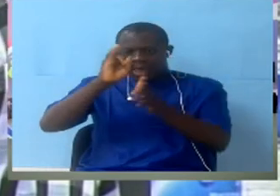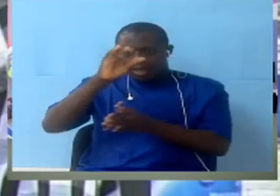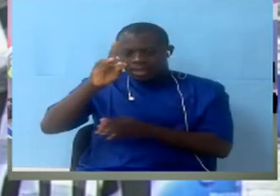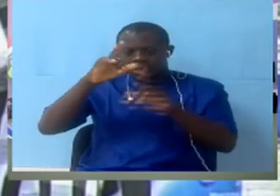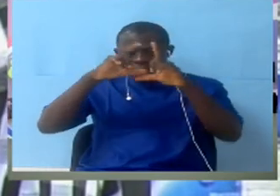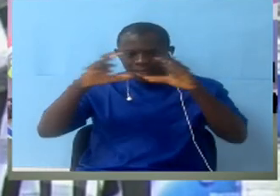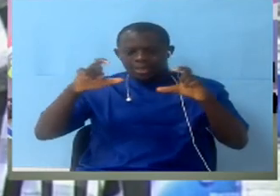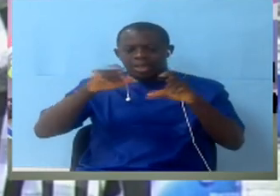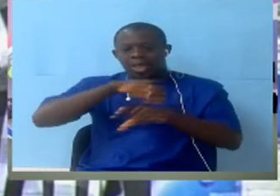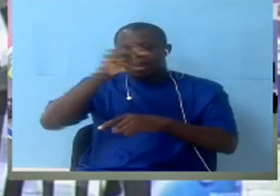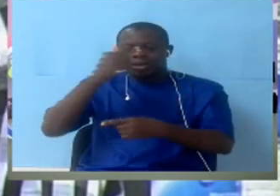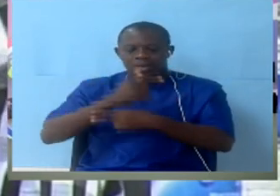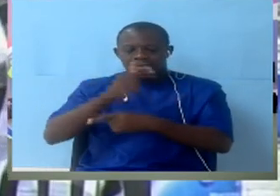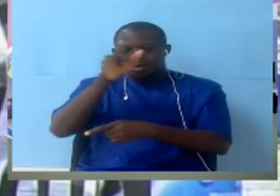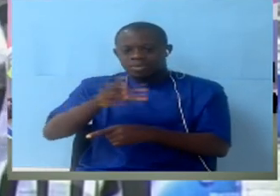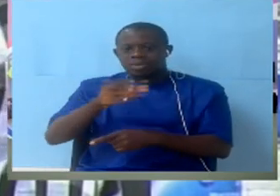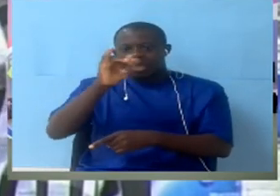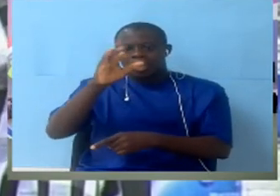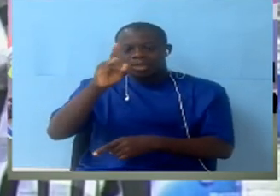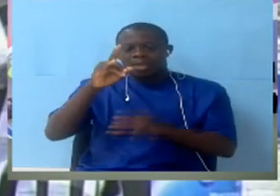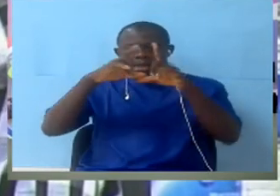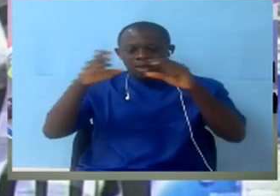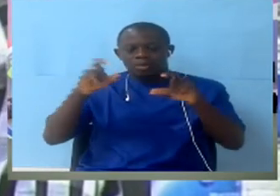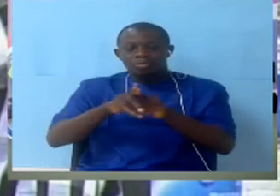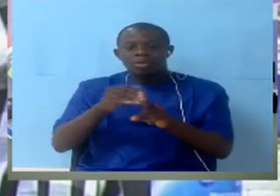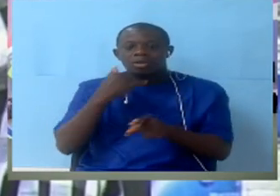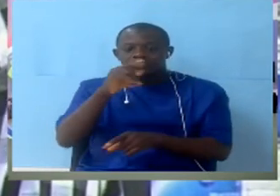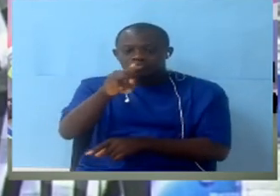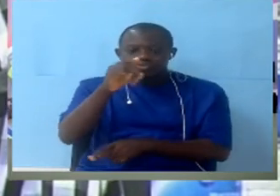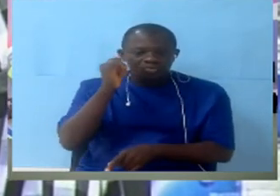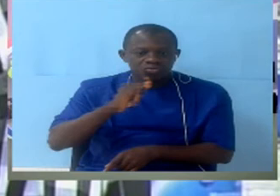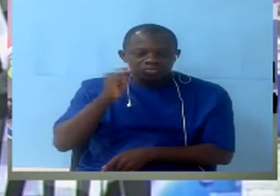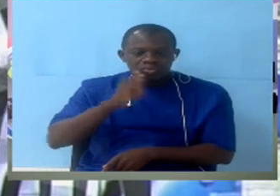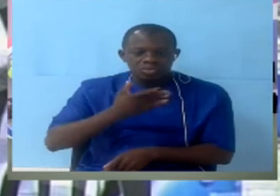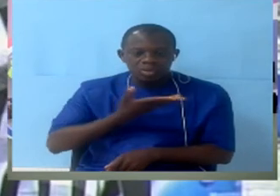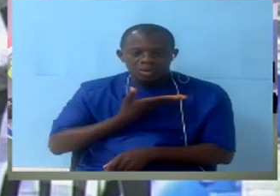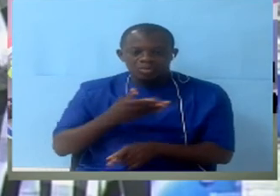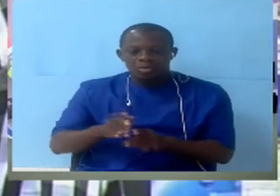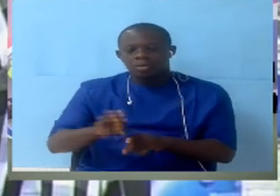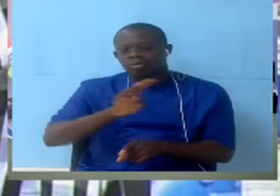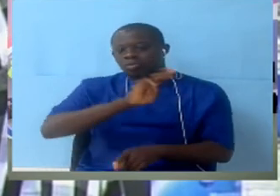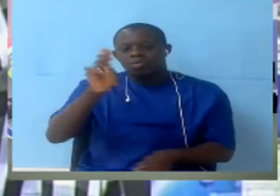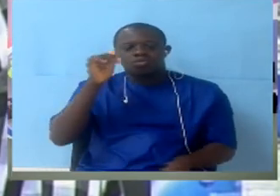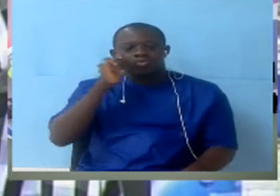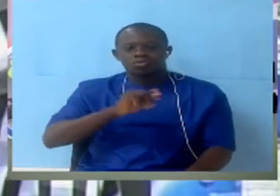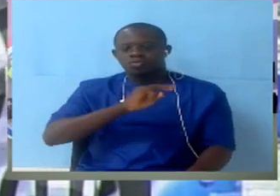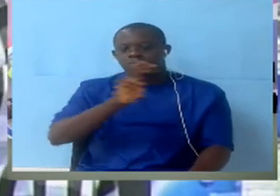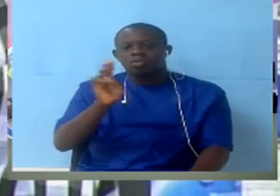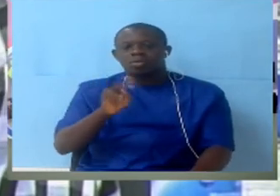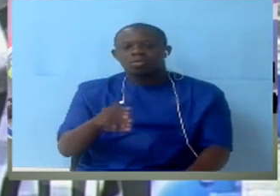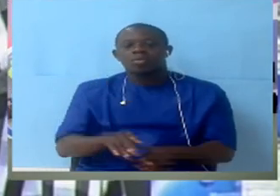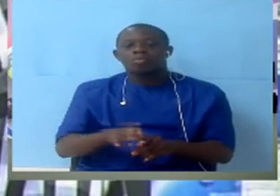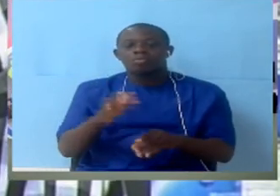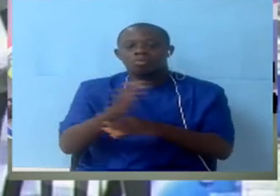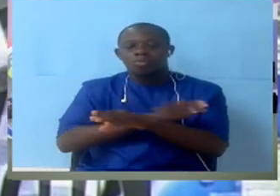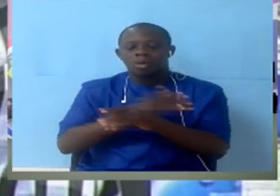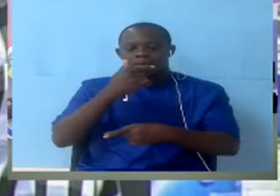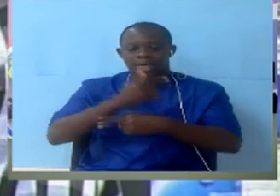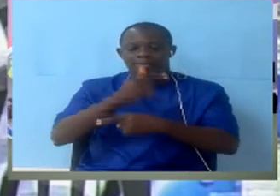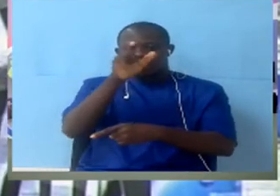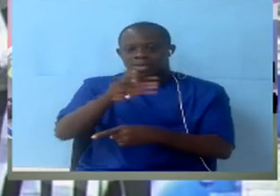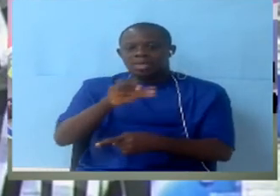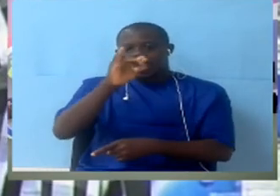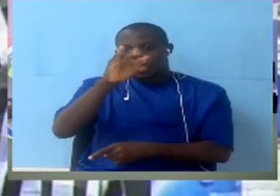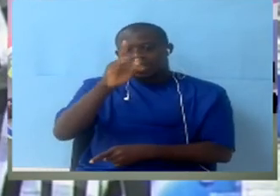civil ID card. Where are you using it? We muna fanga ngalan. Ani. Because na civilian ID card bembole. No. Because I had